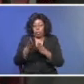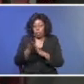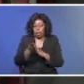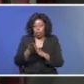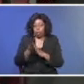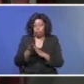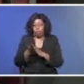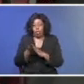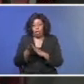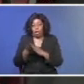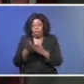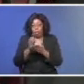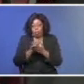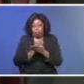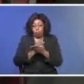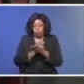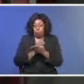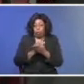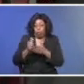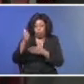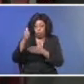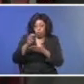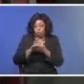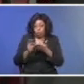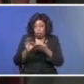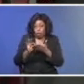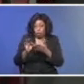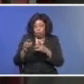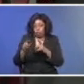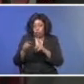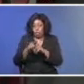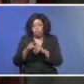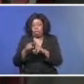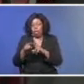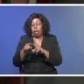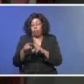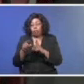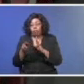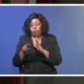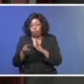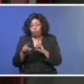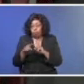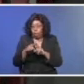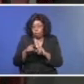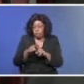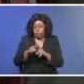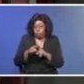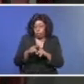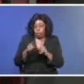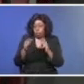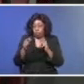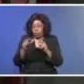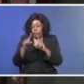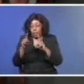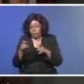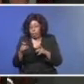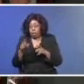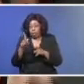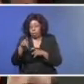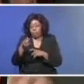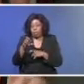count until you test positive with rapid and RT-PCR. So to your point then, if you're going to escalate